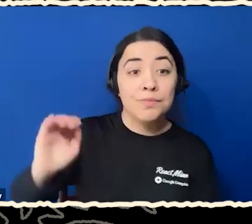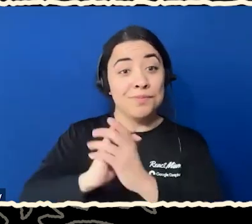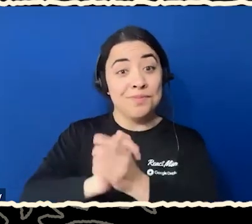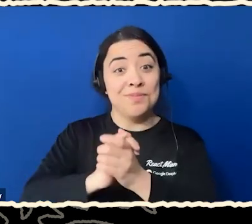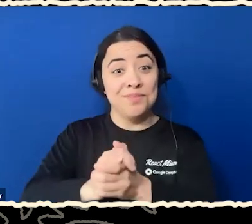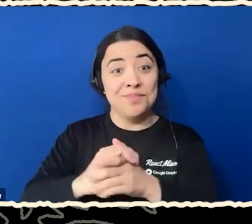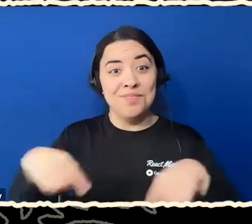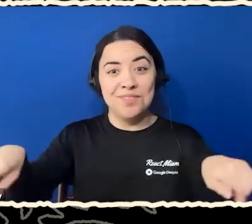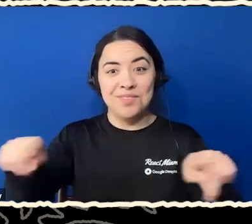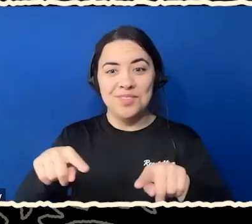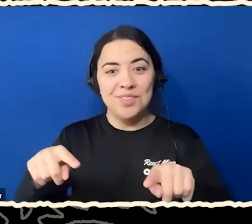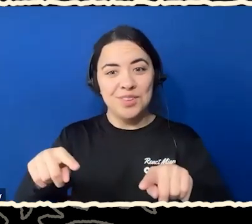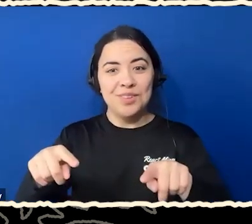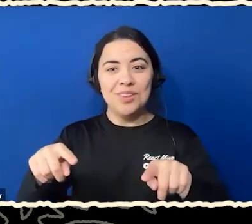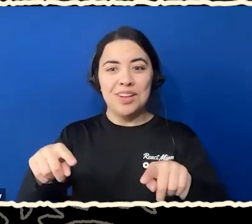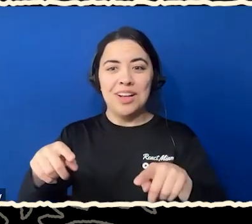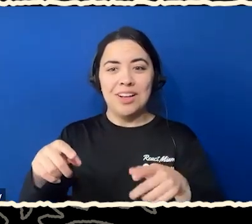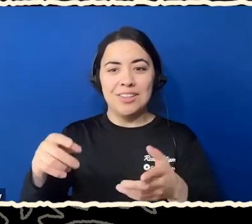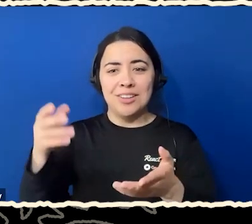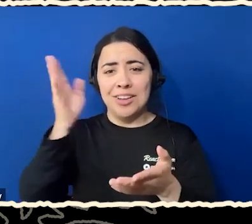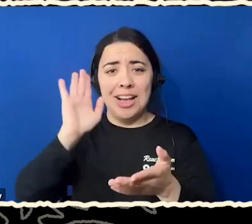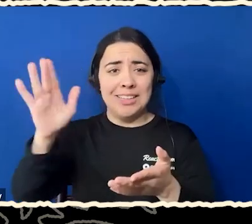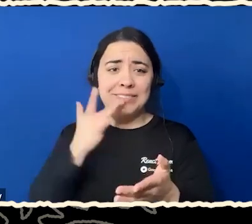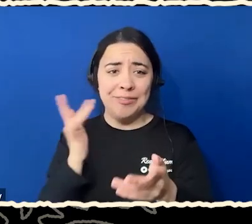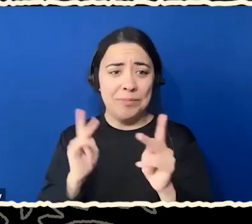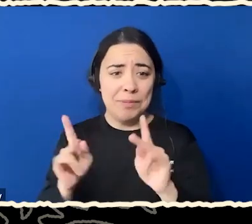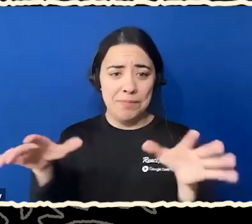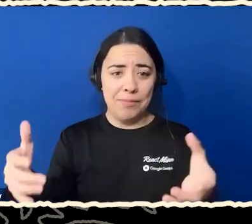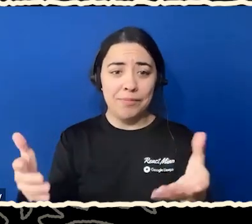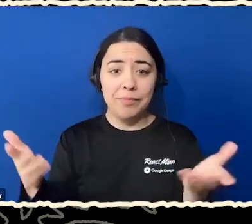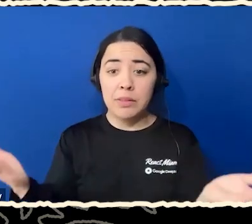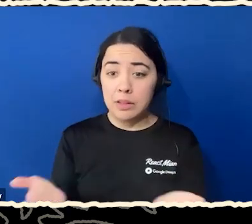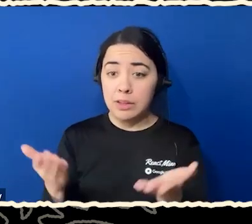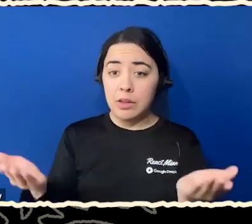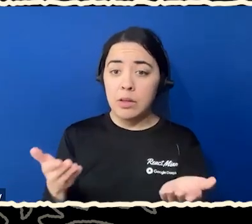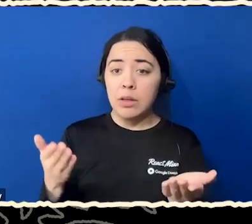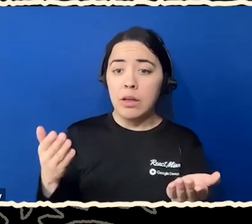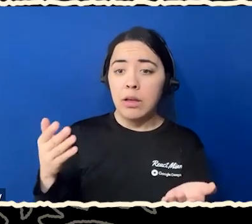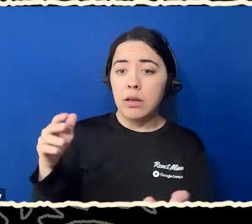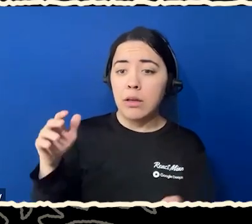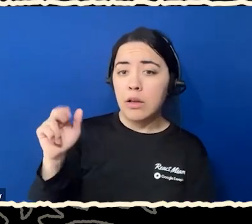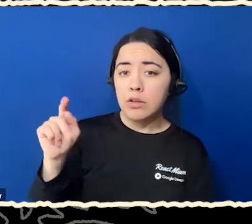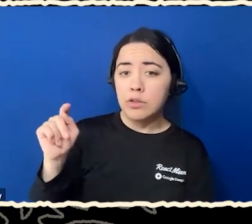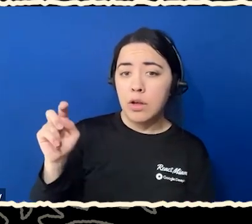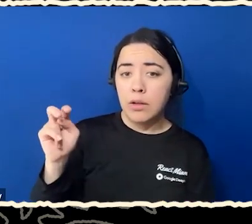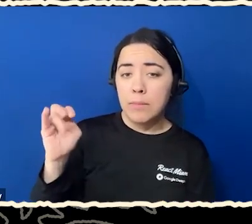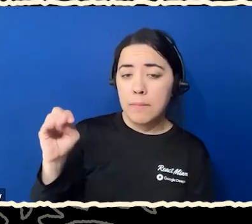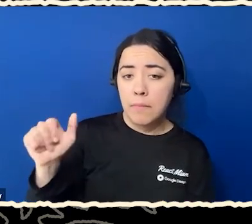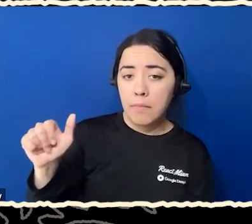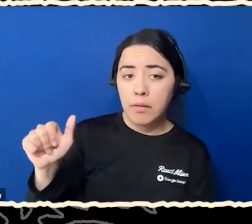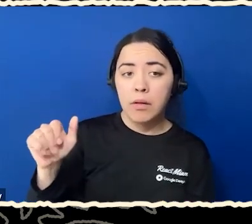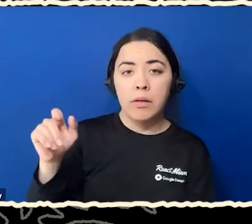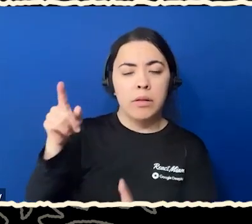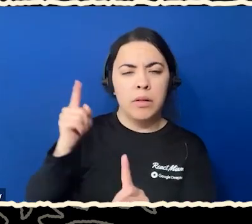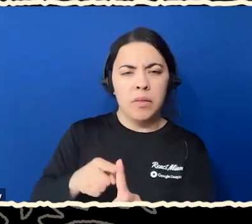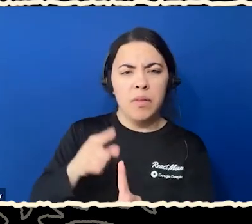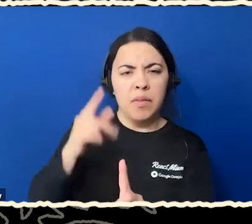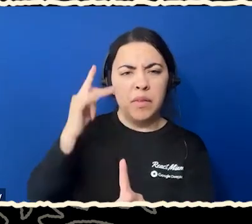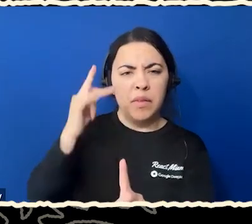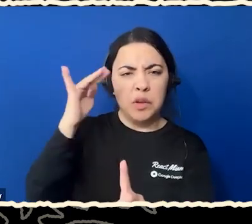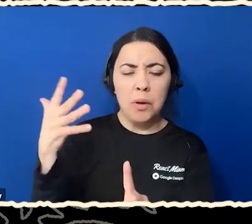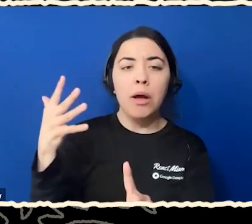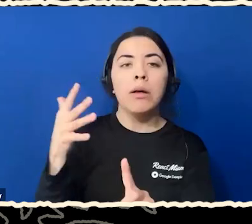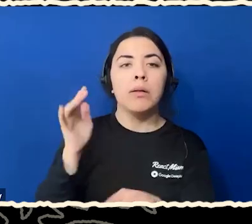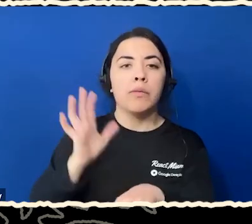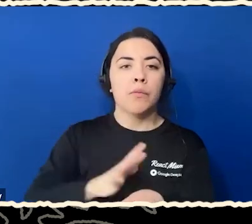Congratulations, you guys are God's favorites. So Theory of Automata at its core is a formal way of defining